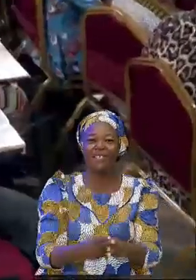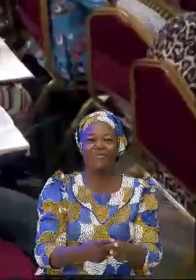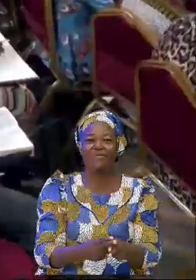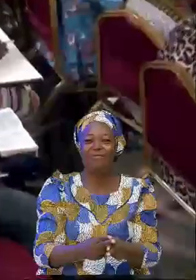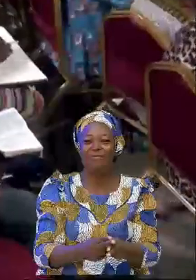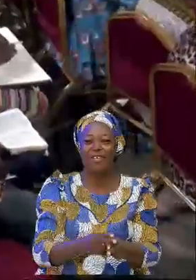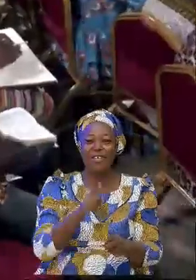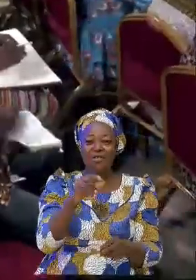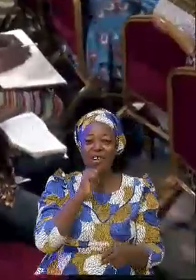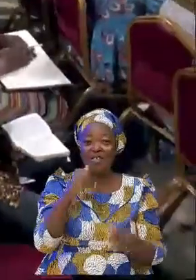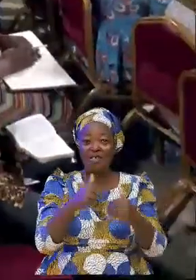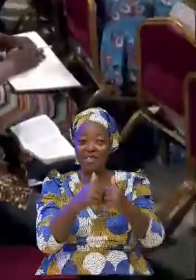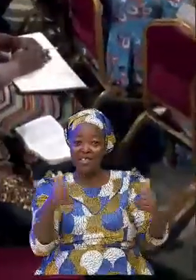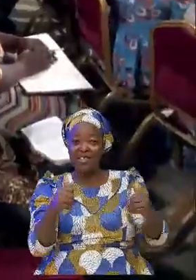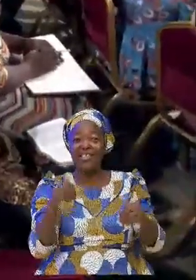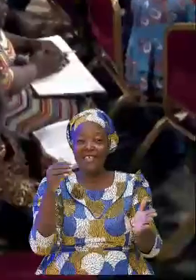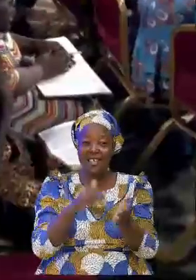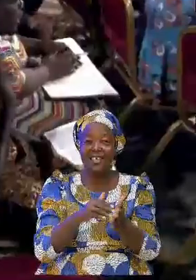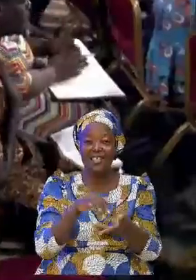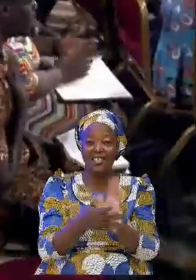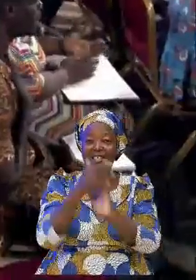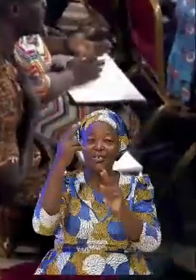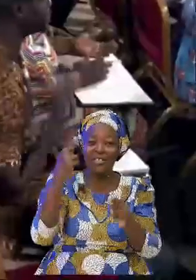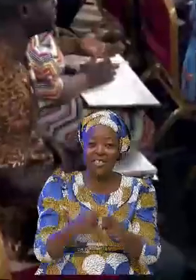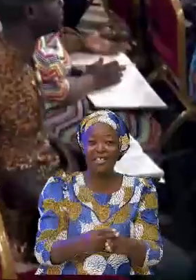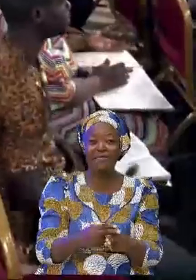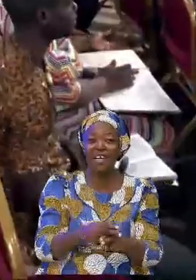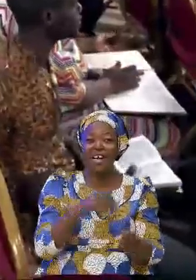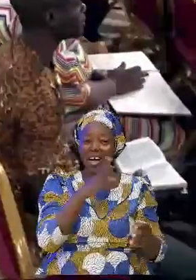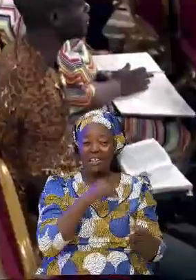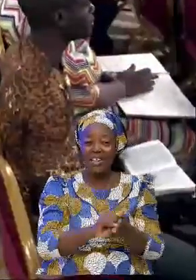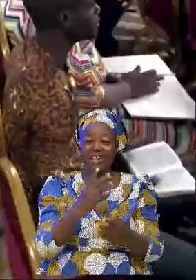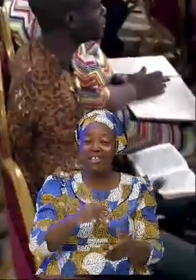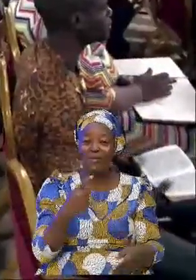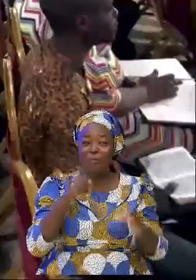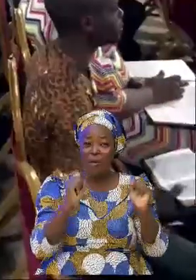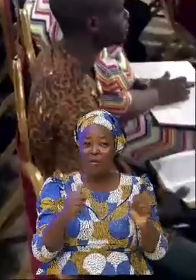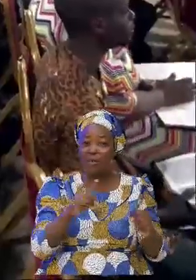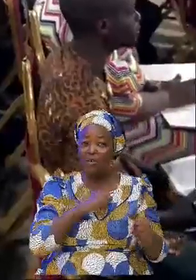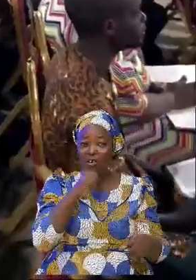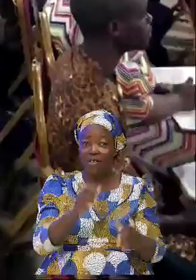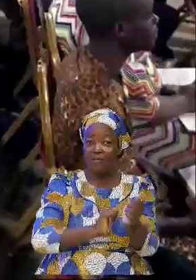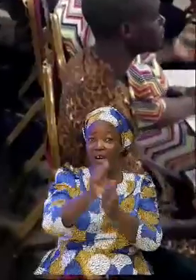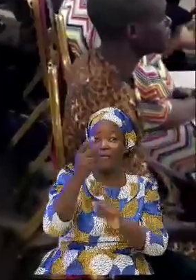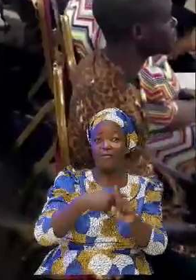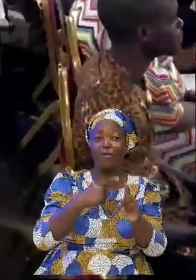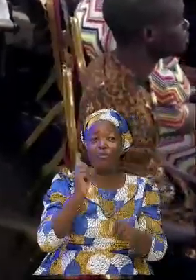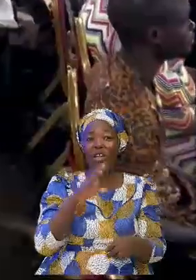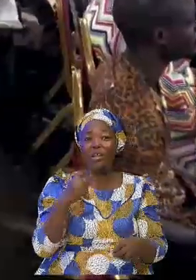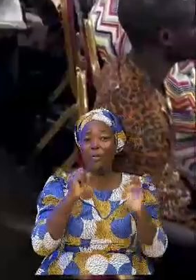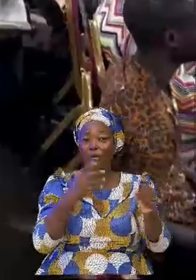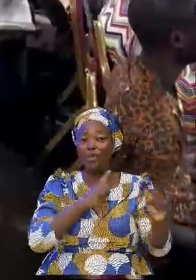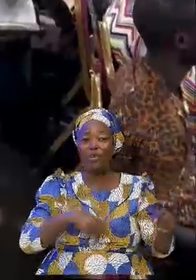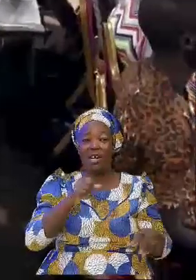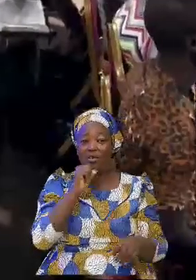You are not isolated anymore. You are not in a far wilderness anymore that the power of